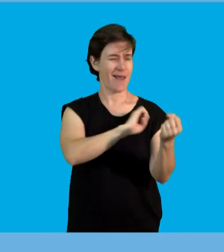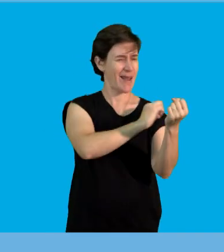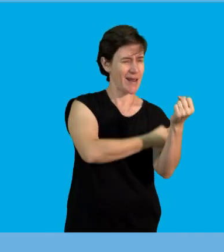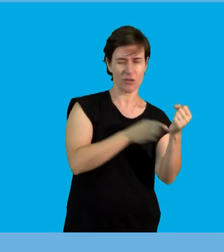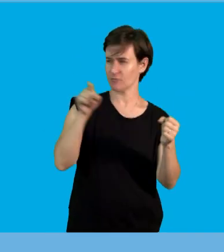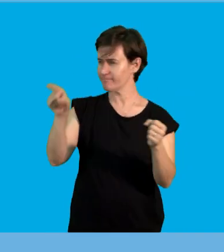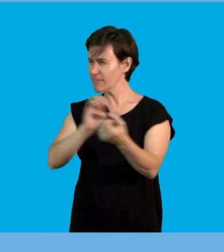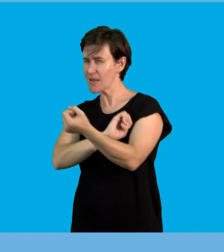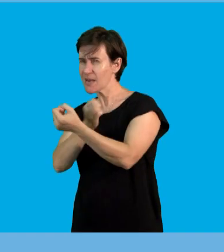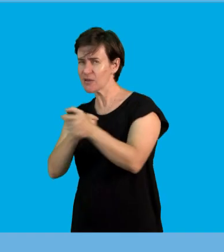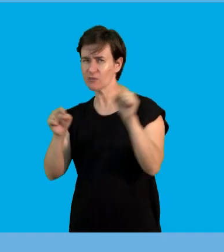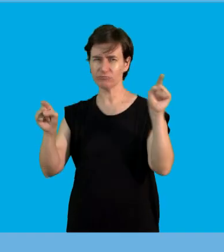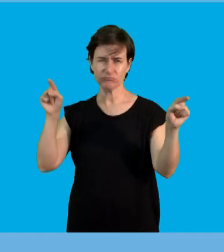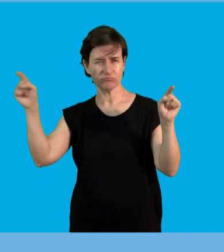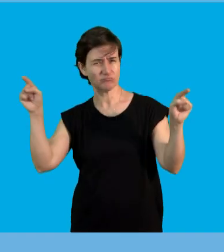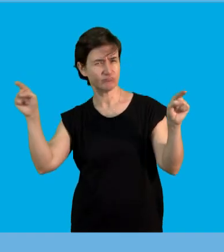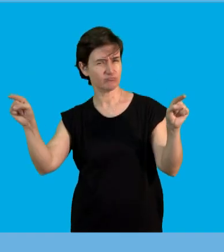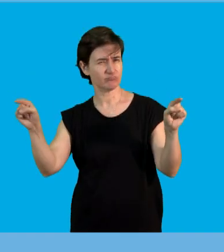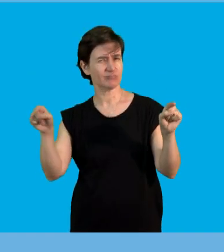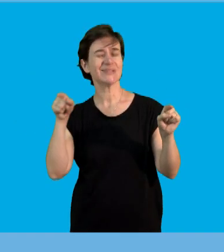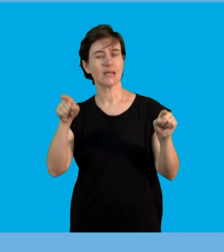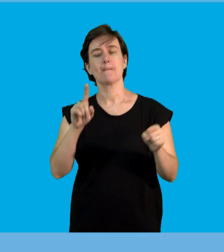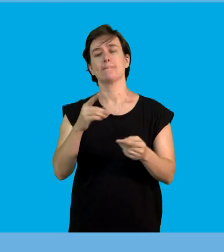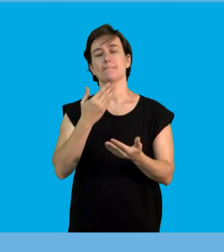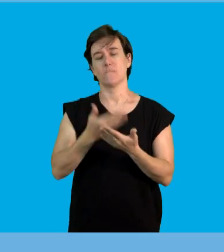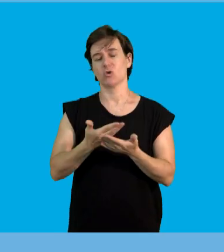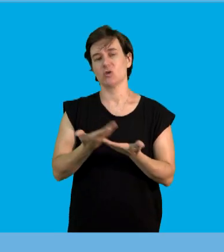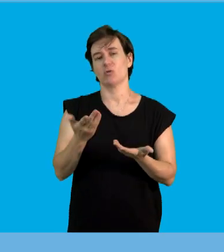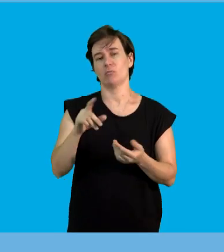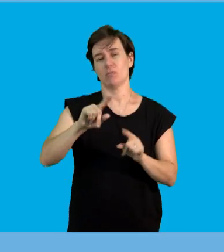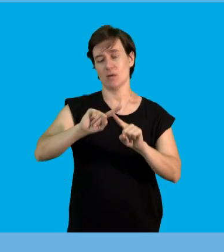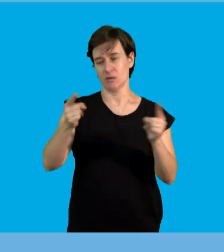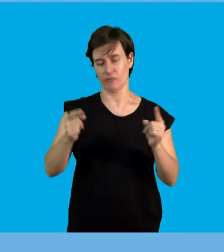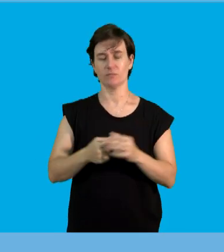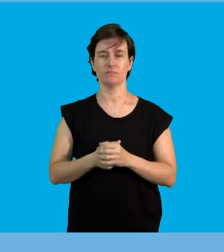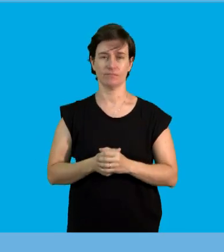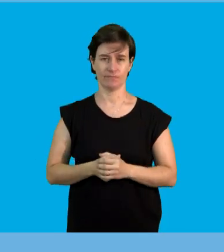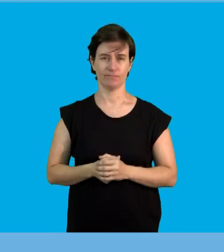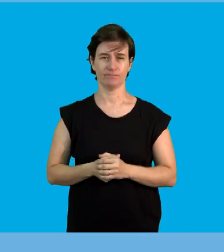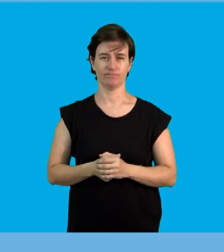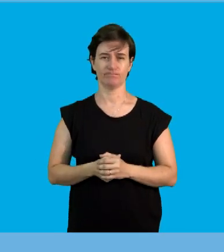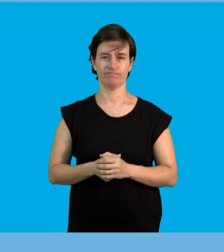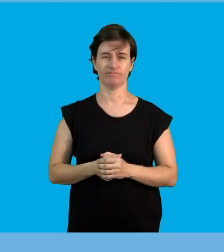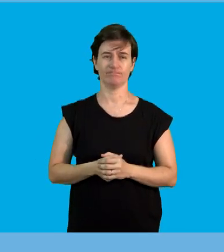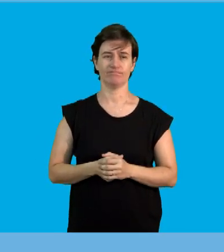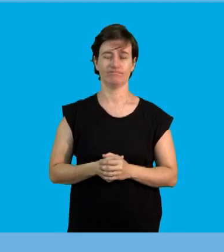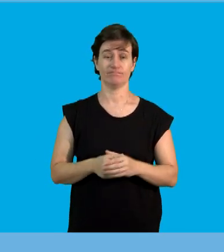carriers will have different amount of energy, and that different amount of energy is called your potential